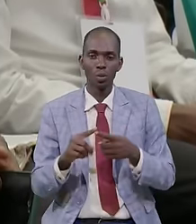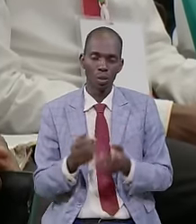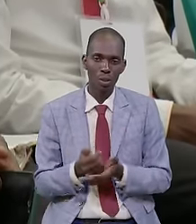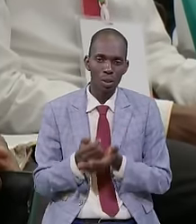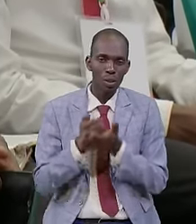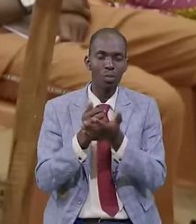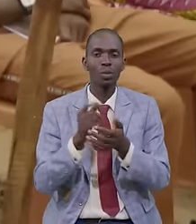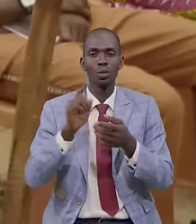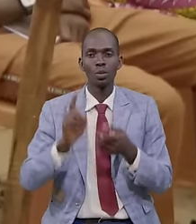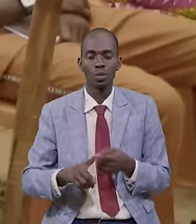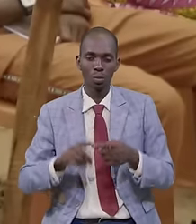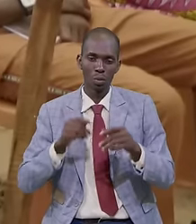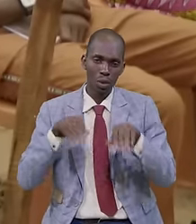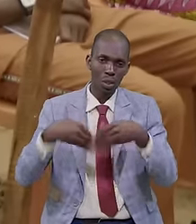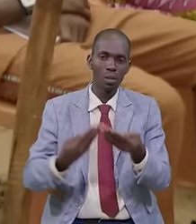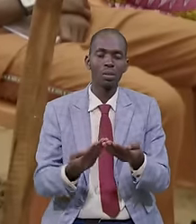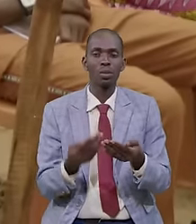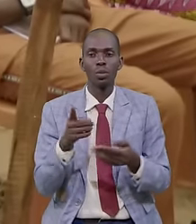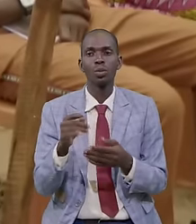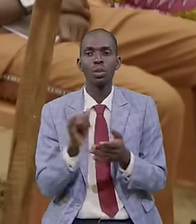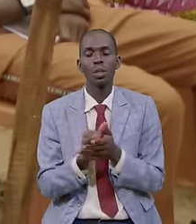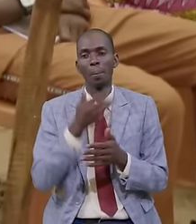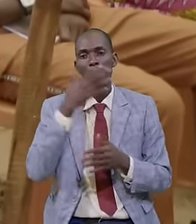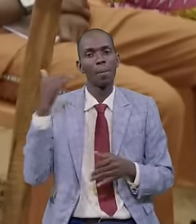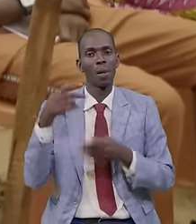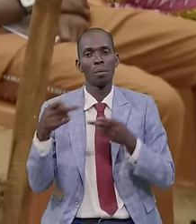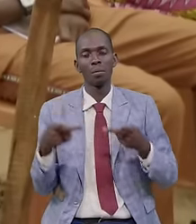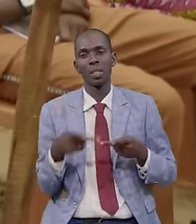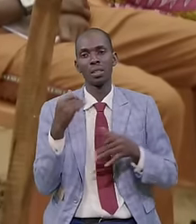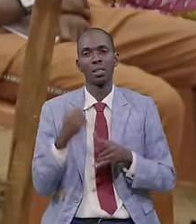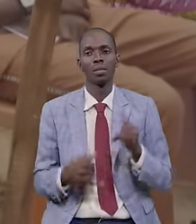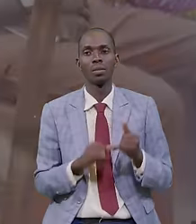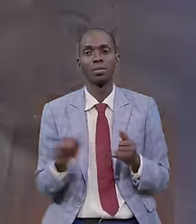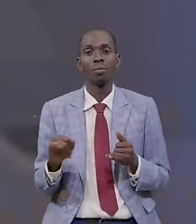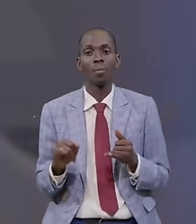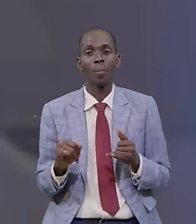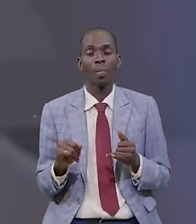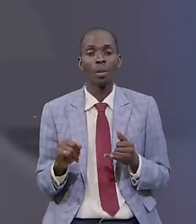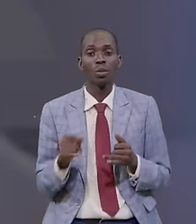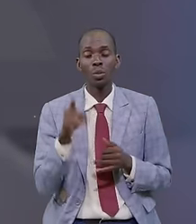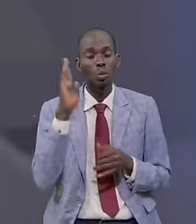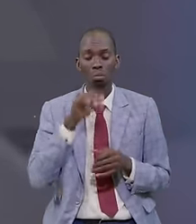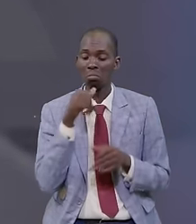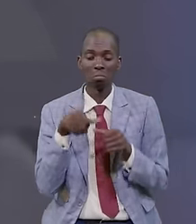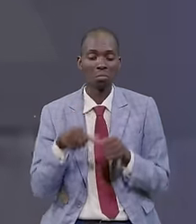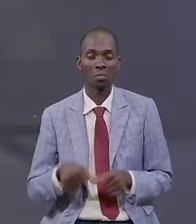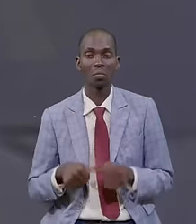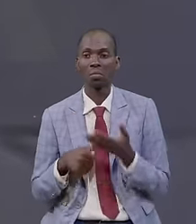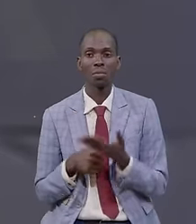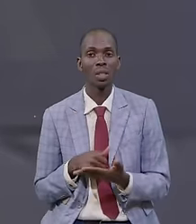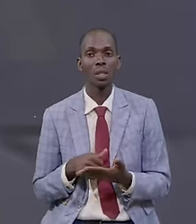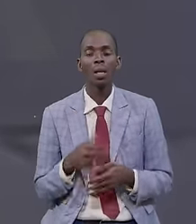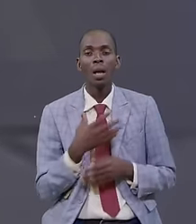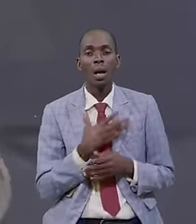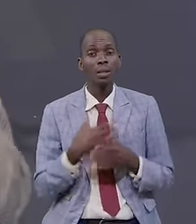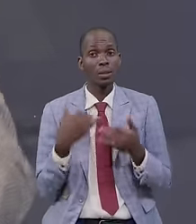the palace. You will not stay there. And then some people were coming and they saw